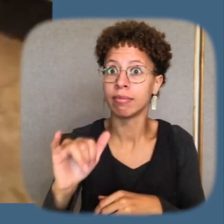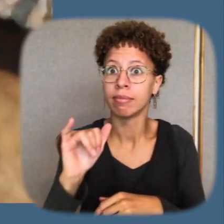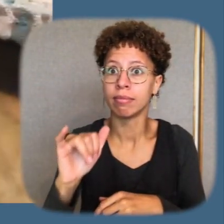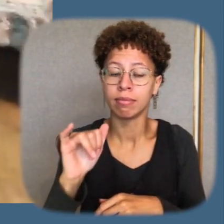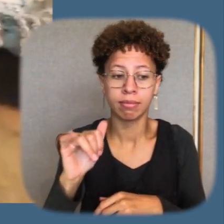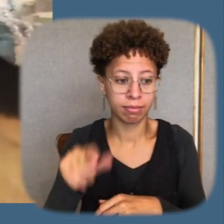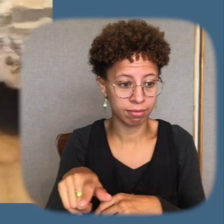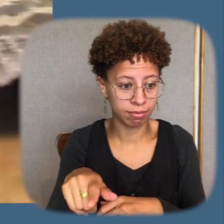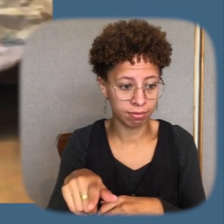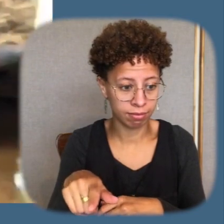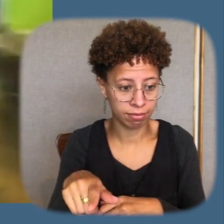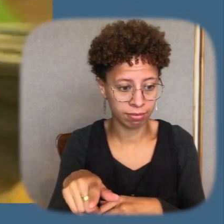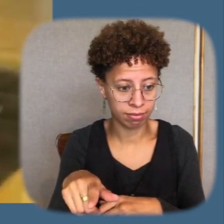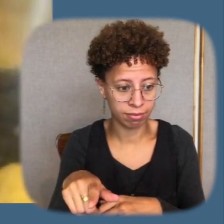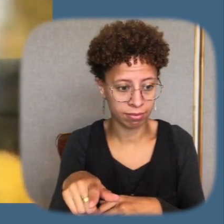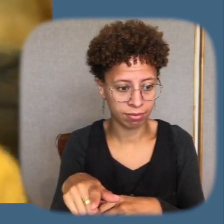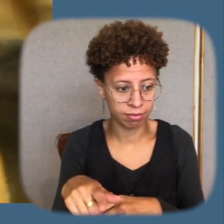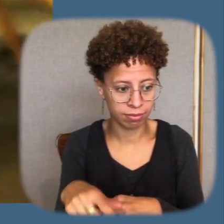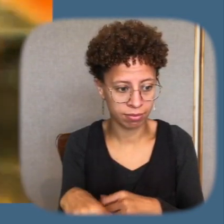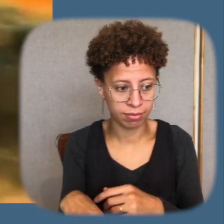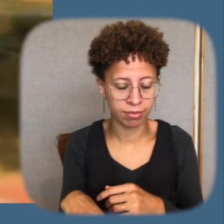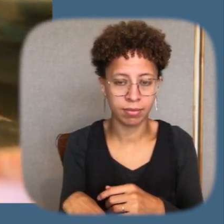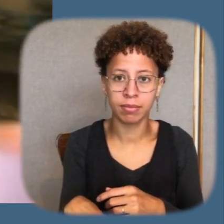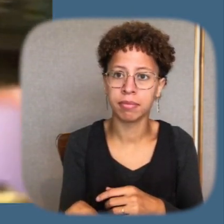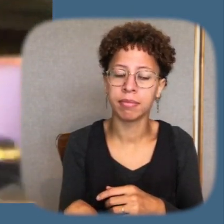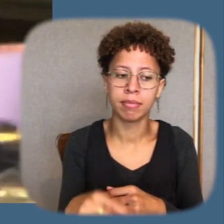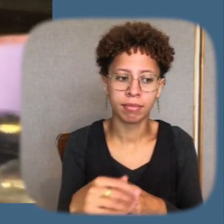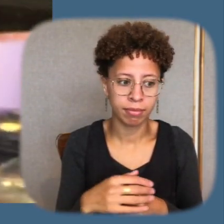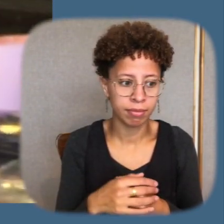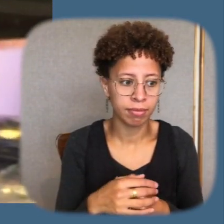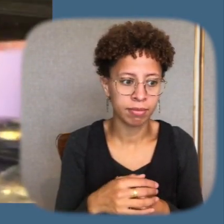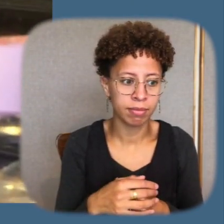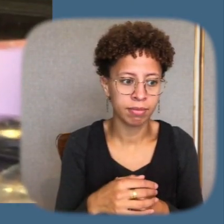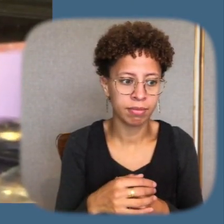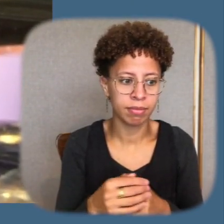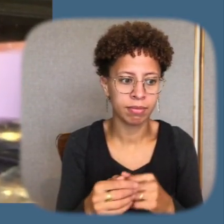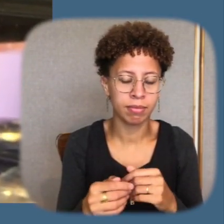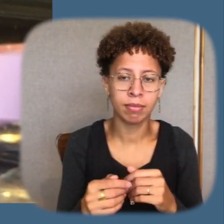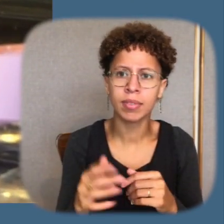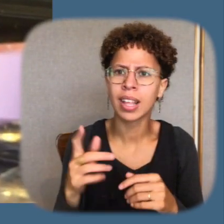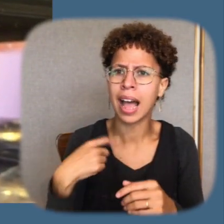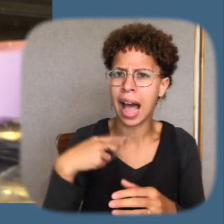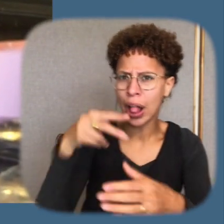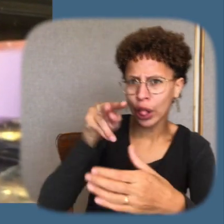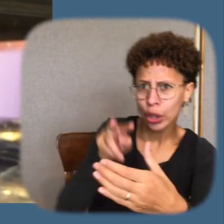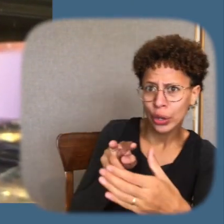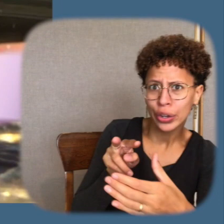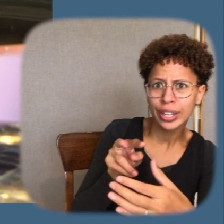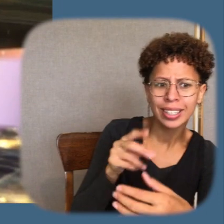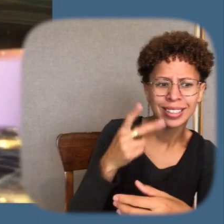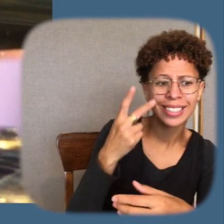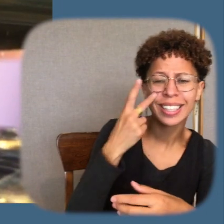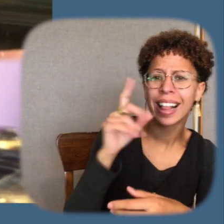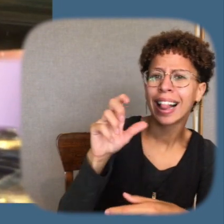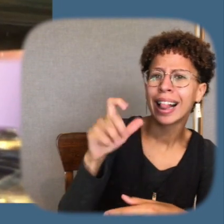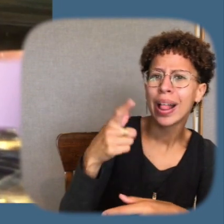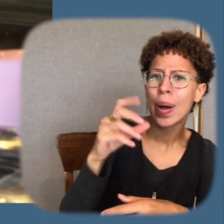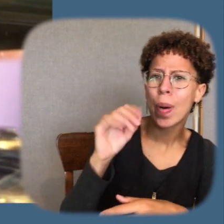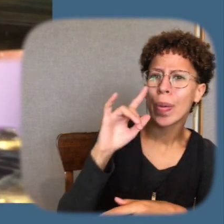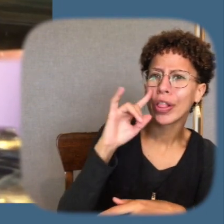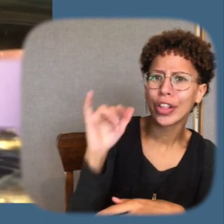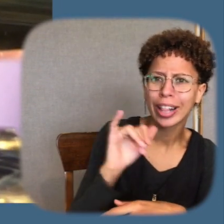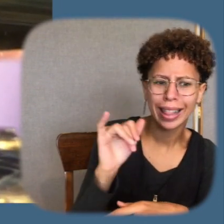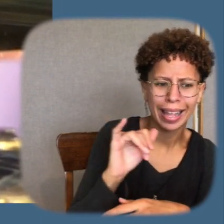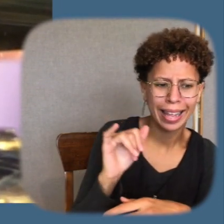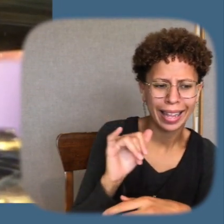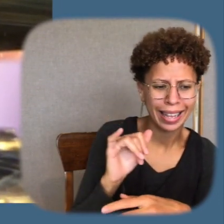Look. Yeah, we got one that sank. From this angle, the Lego piece looks like it's